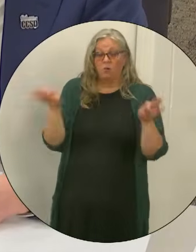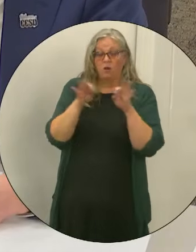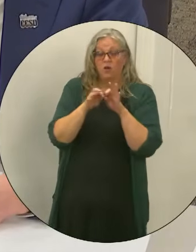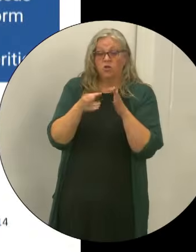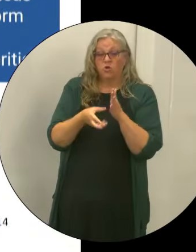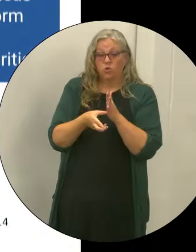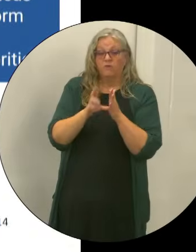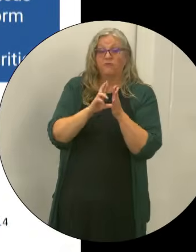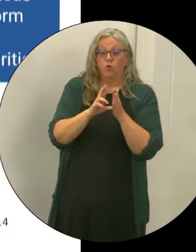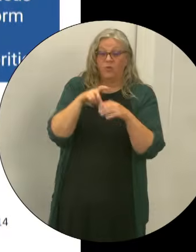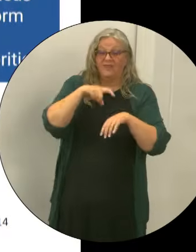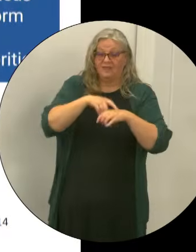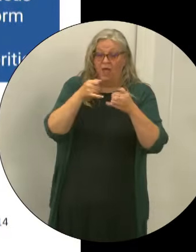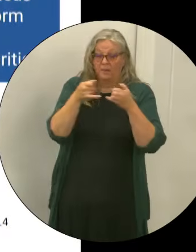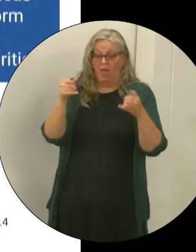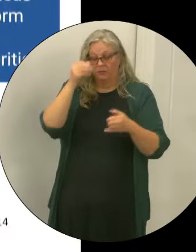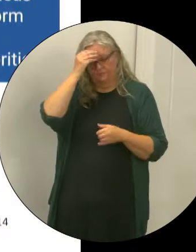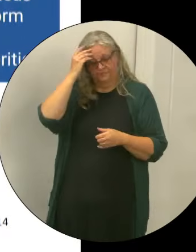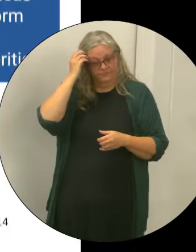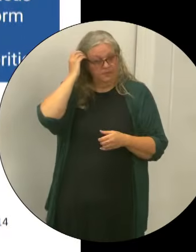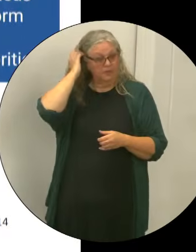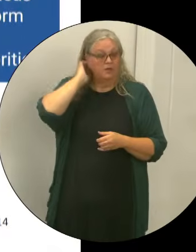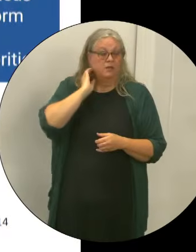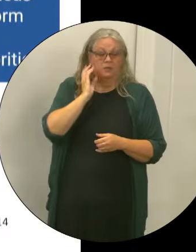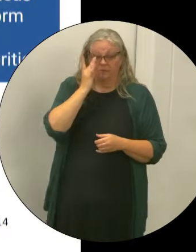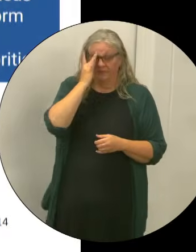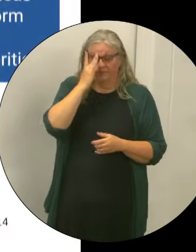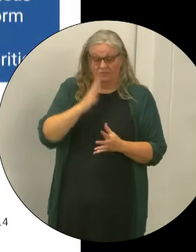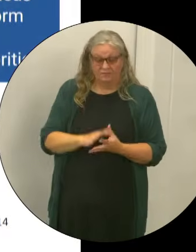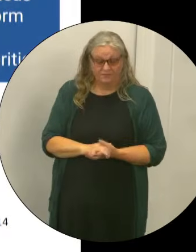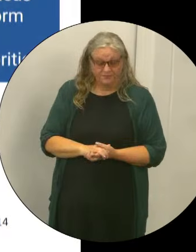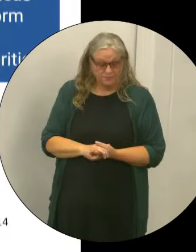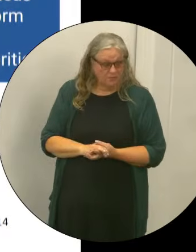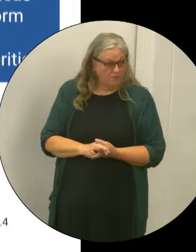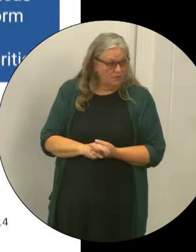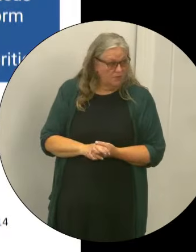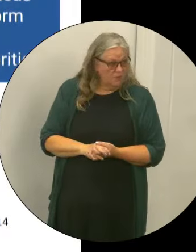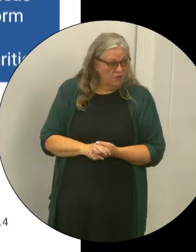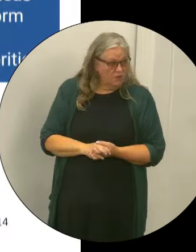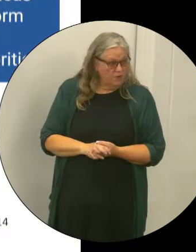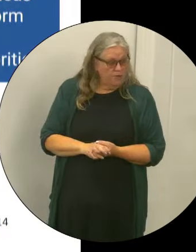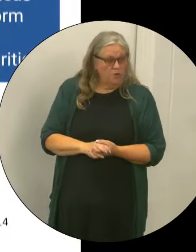that timeline again. Although we began covering